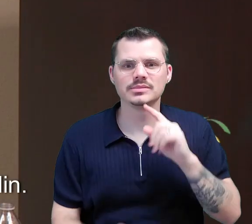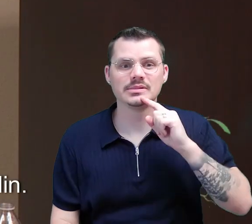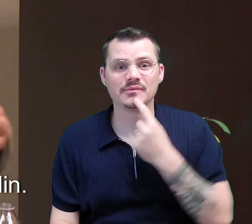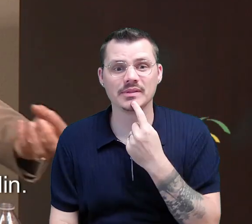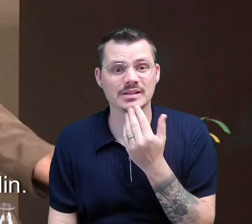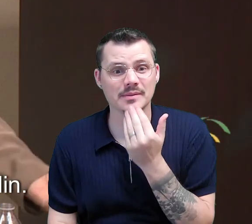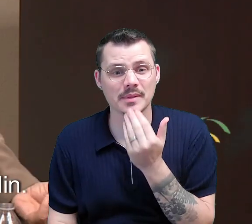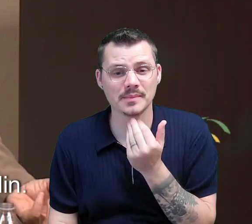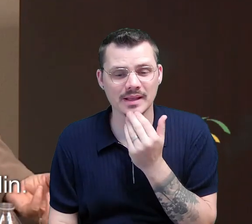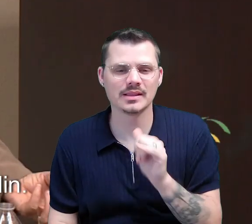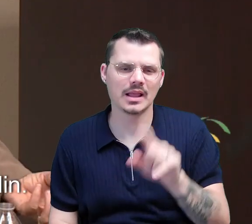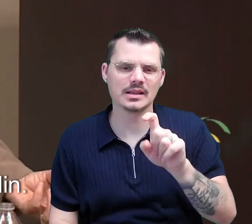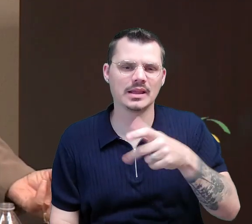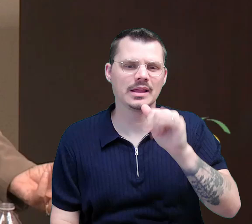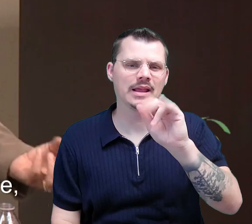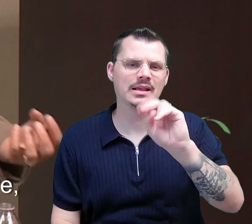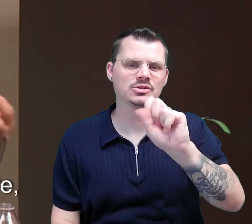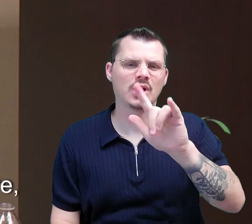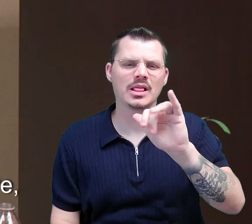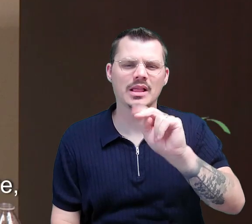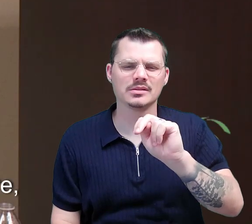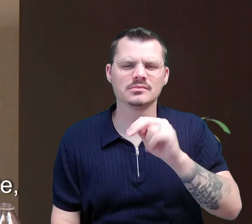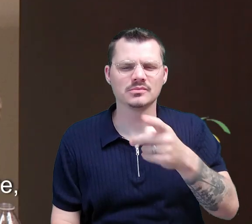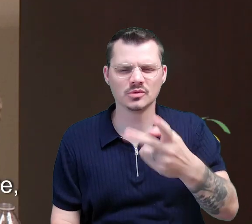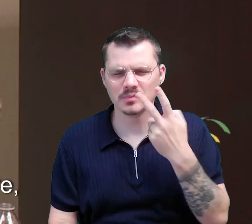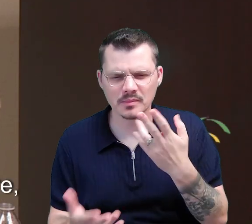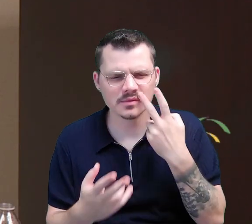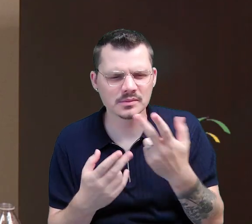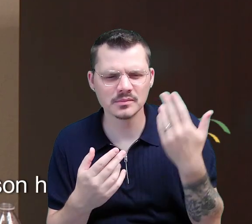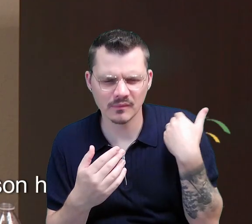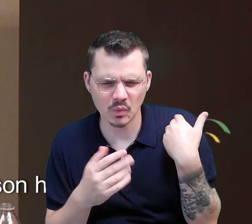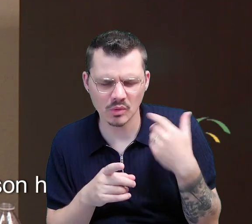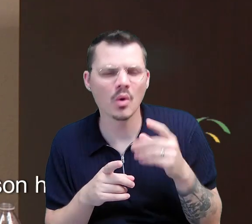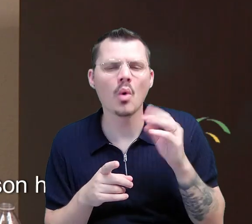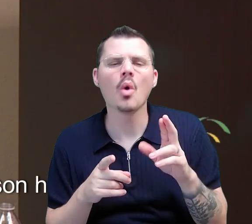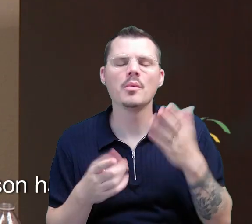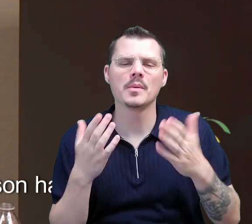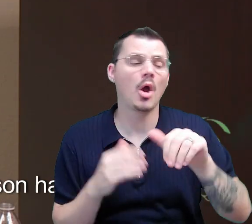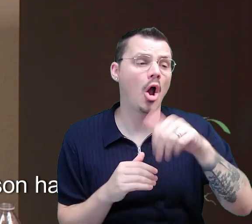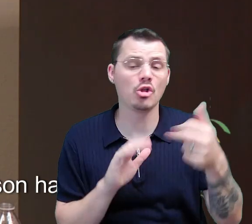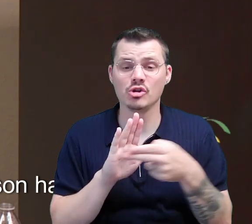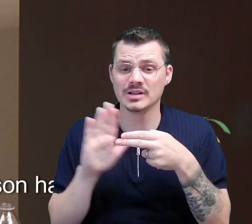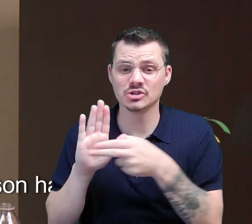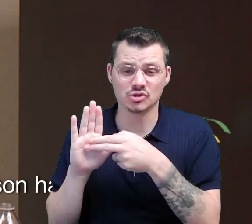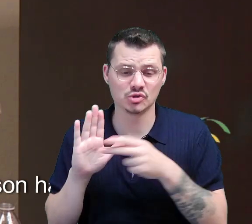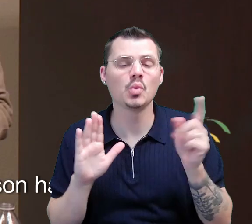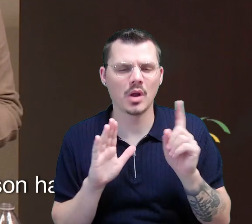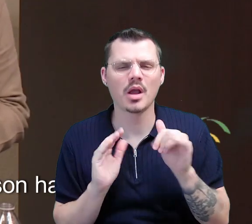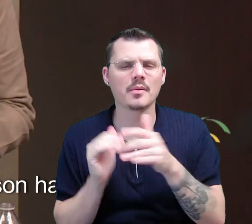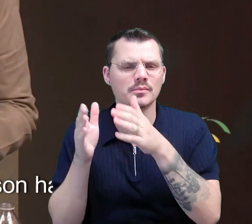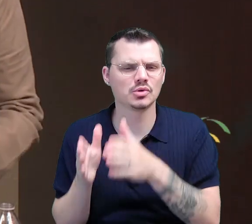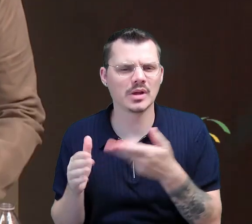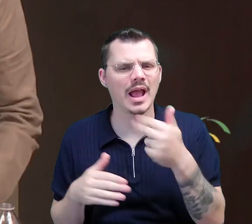severe diabetes that need insulin, you've all heard that analogy before, or various other conditions where a